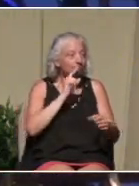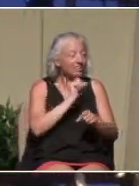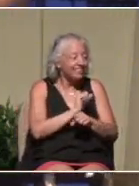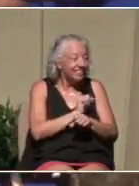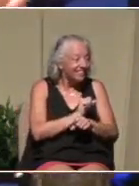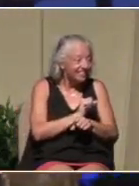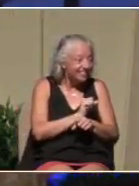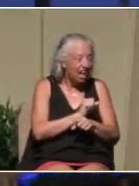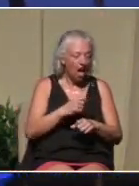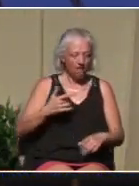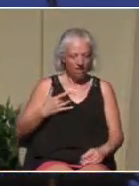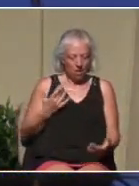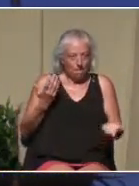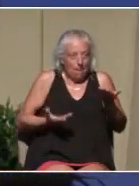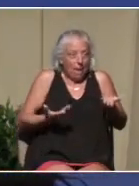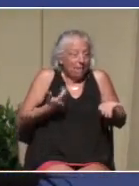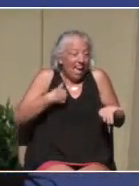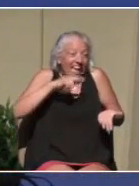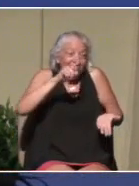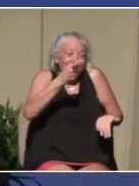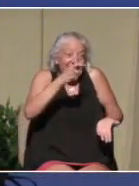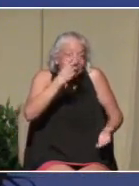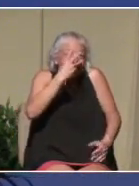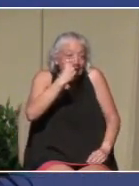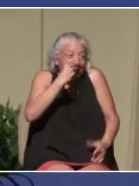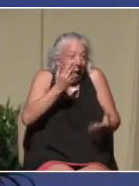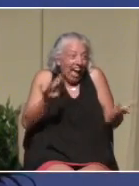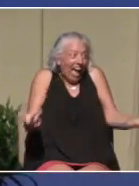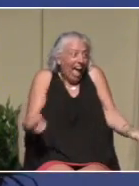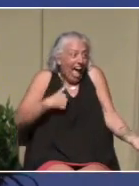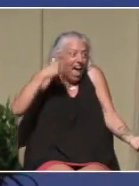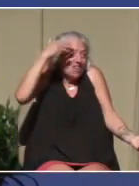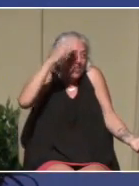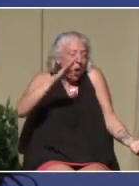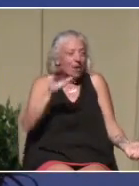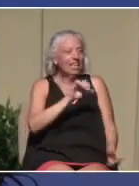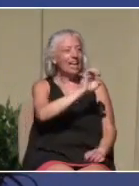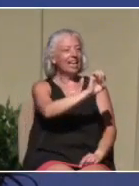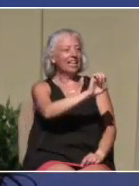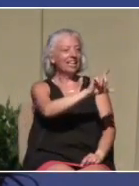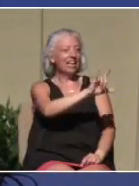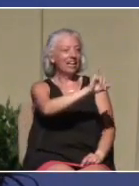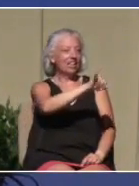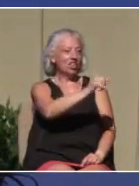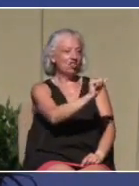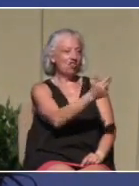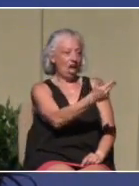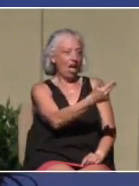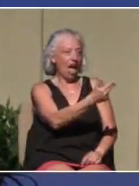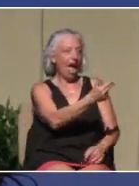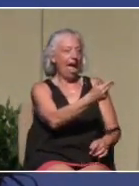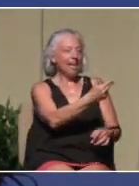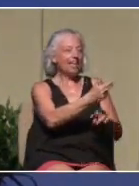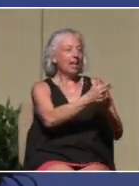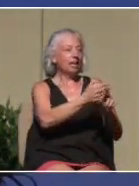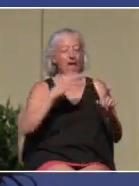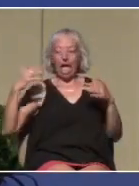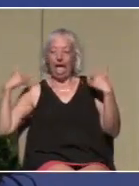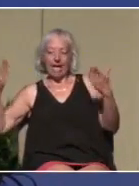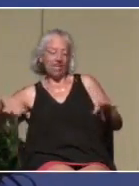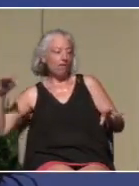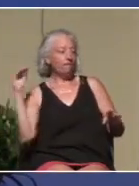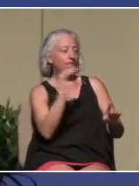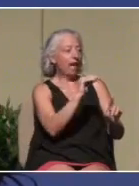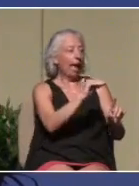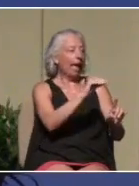just, I just needed a nap. It was like Elijah getting the being fed by the angel or something